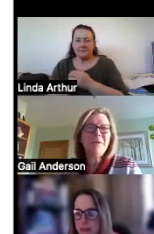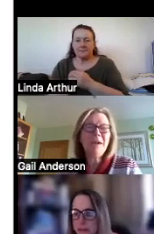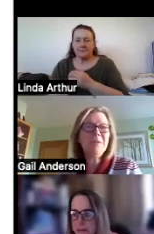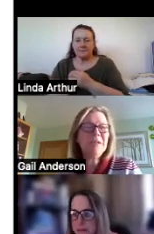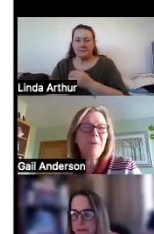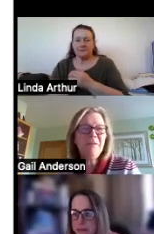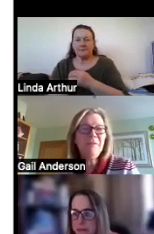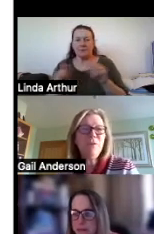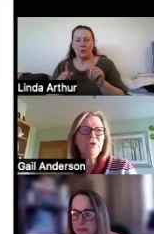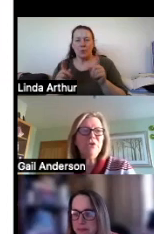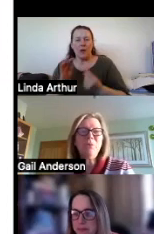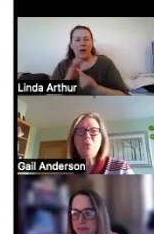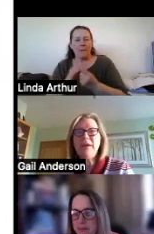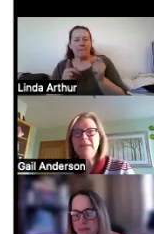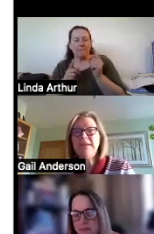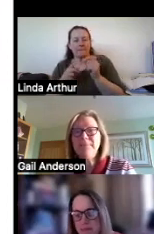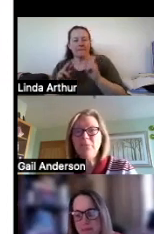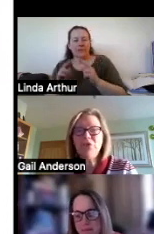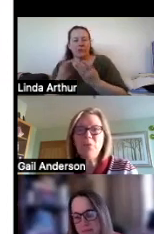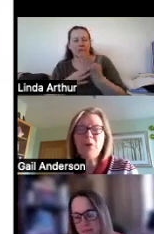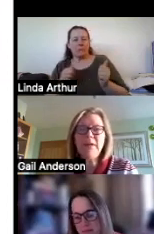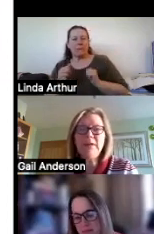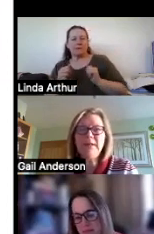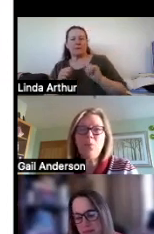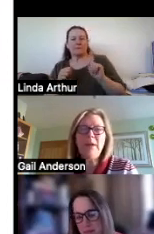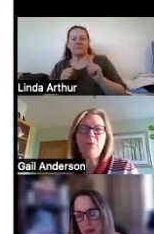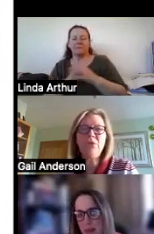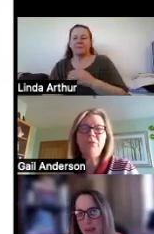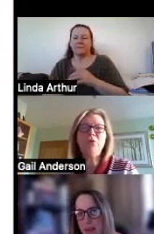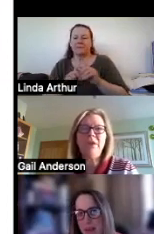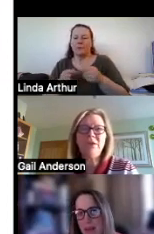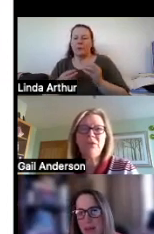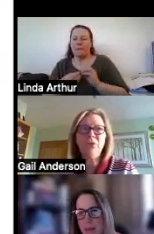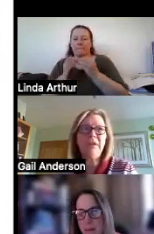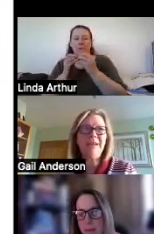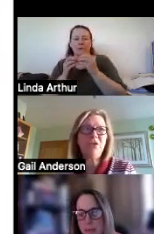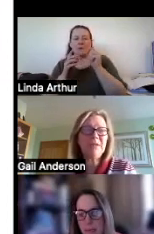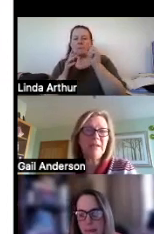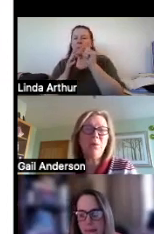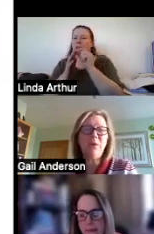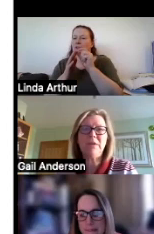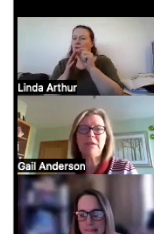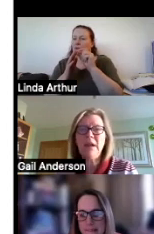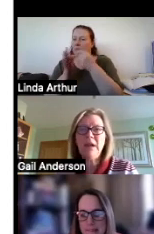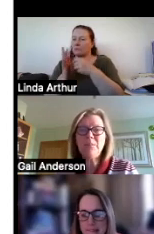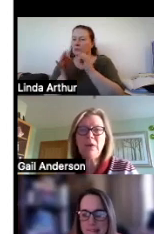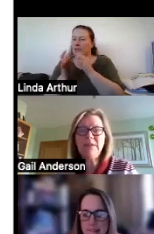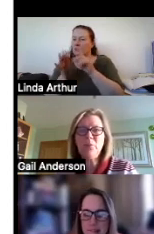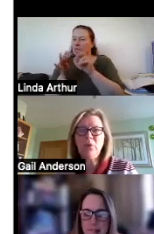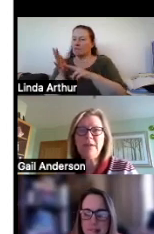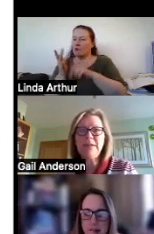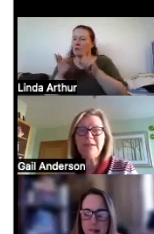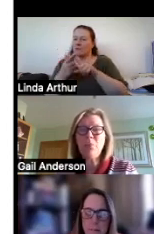So what happens to the pelvic floor during pregnancy? Well, during pregnancy, we produce progesterone in increasing amounts as